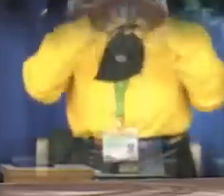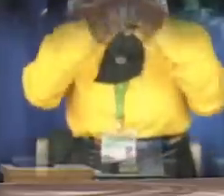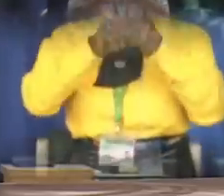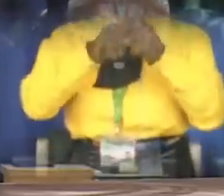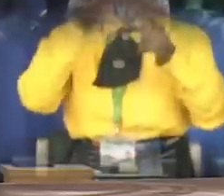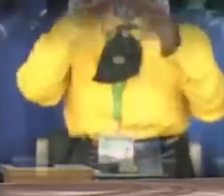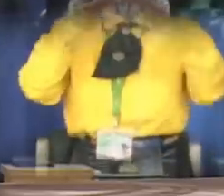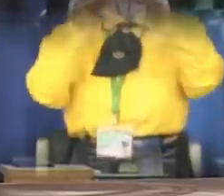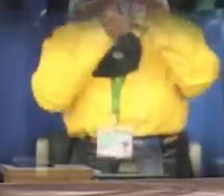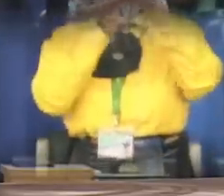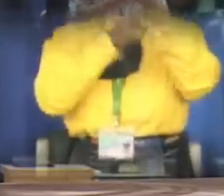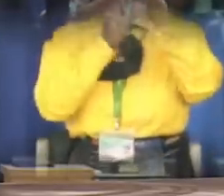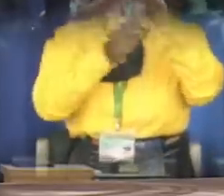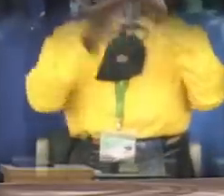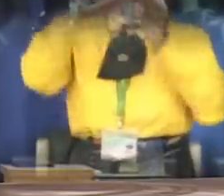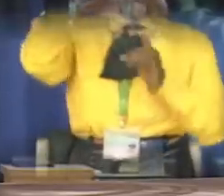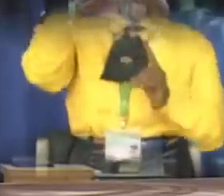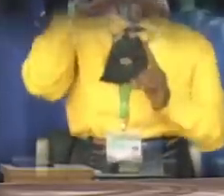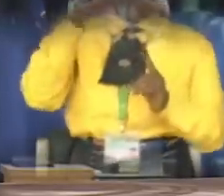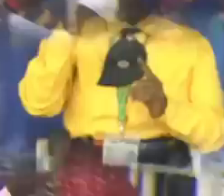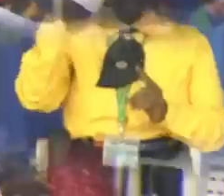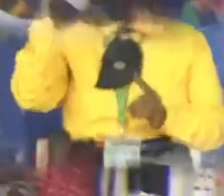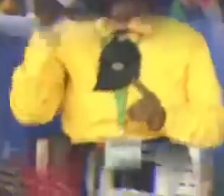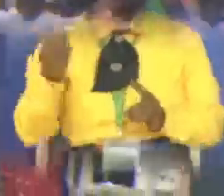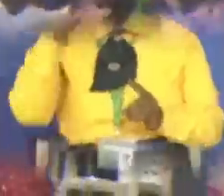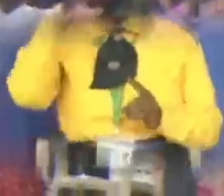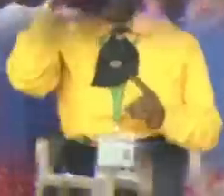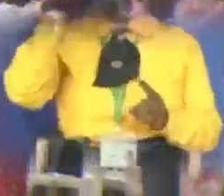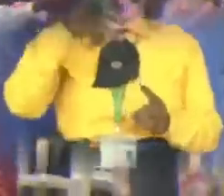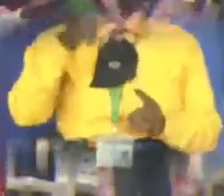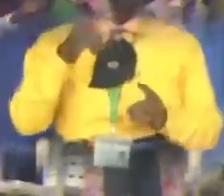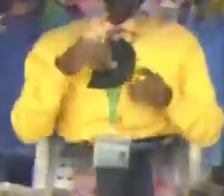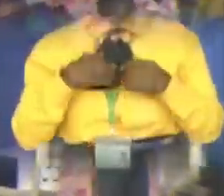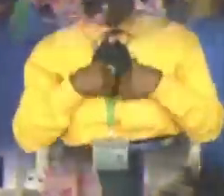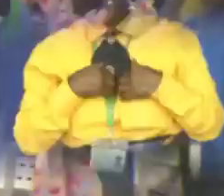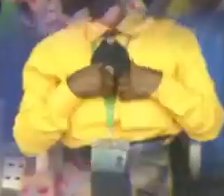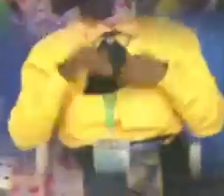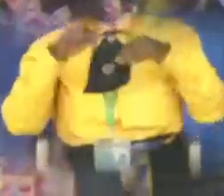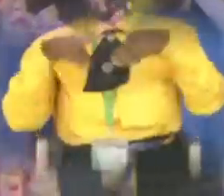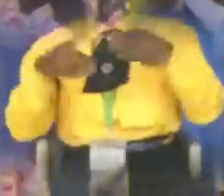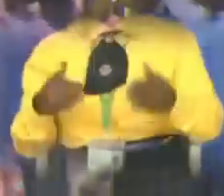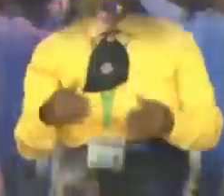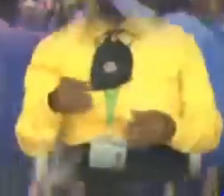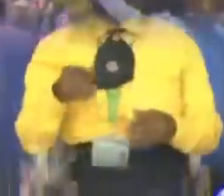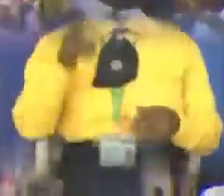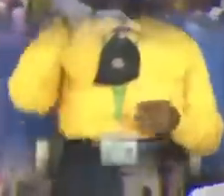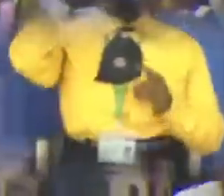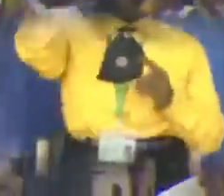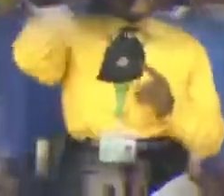Almighty, the one who has given you a mouth to speak.